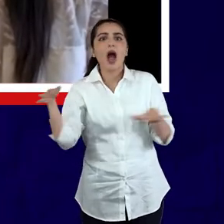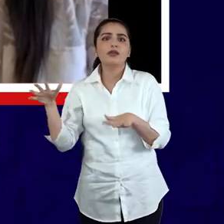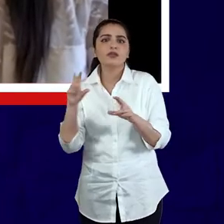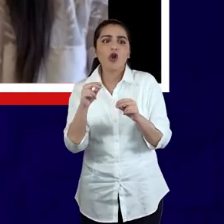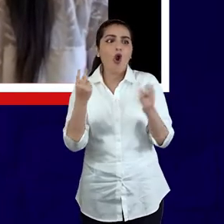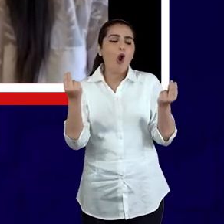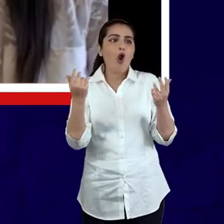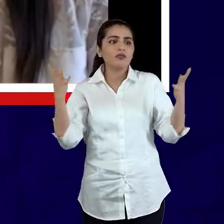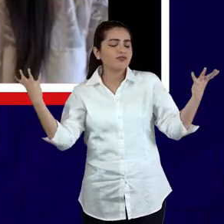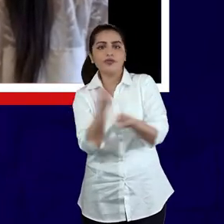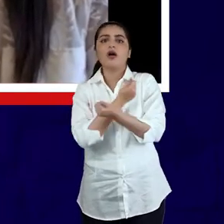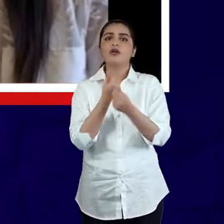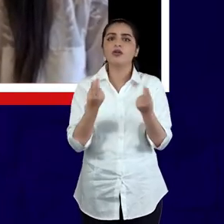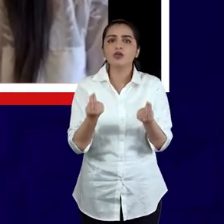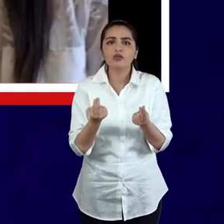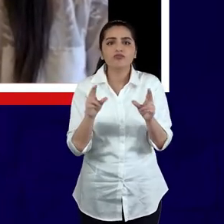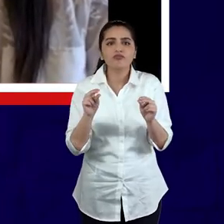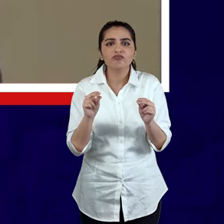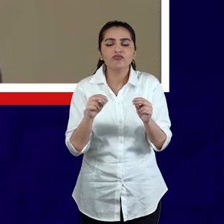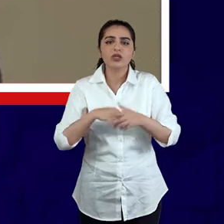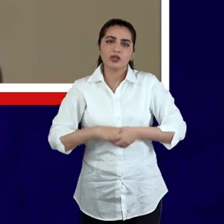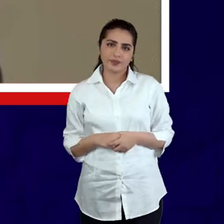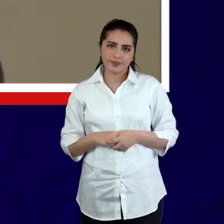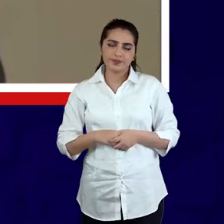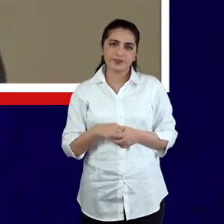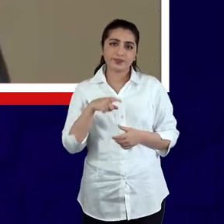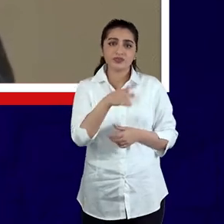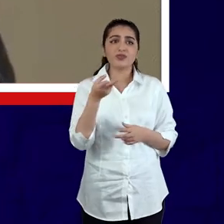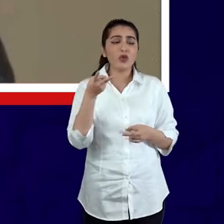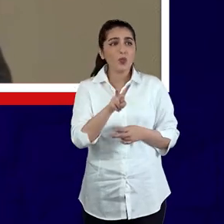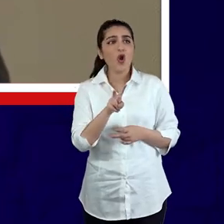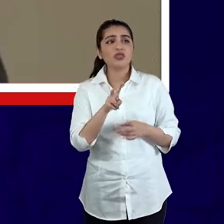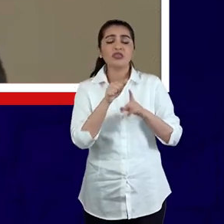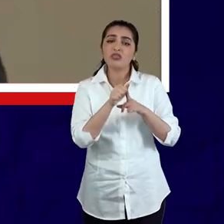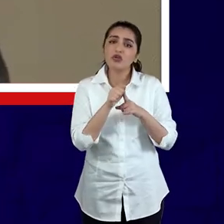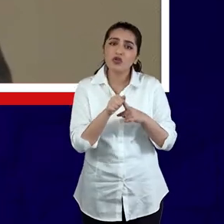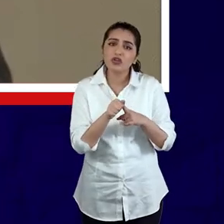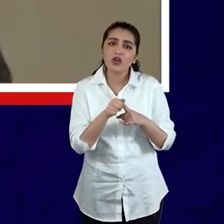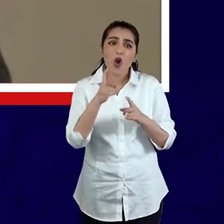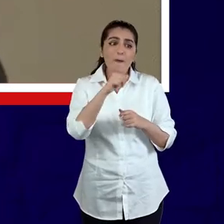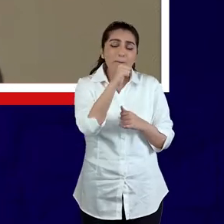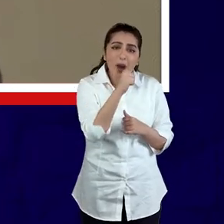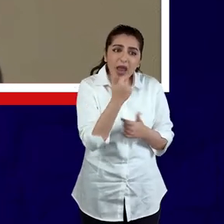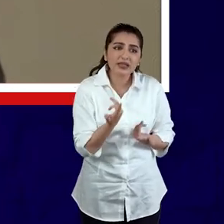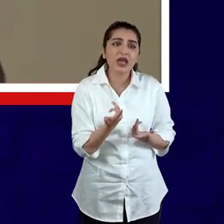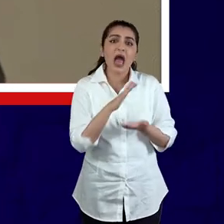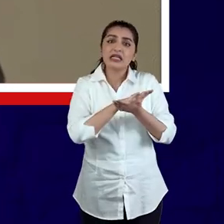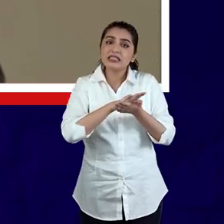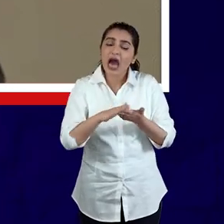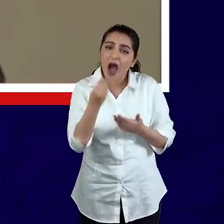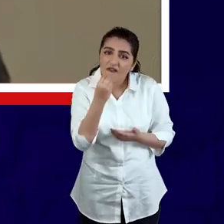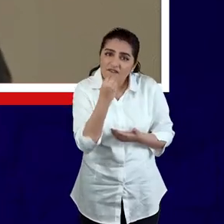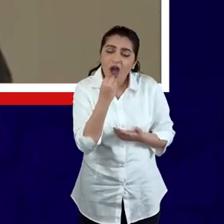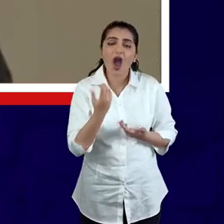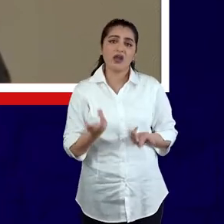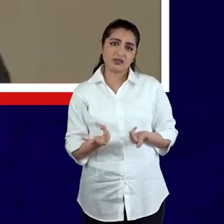will collapse with an earthquake, and certainly sanitation and water and clean food.